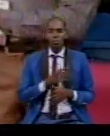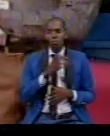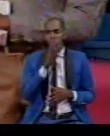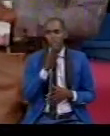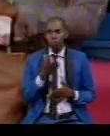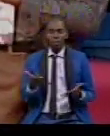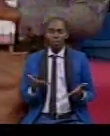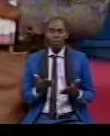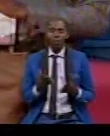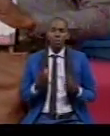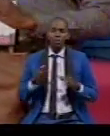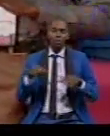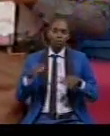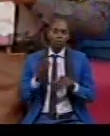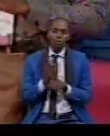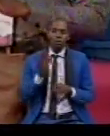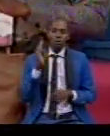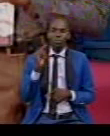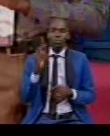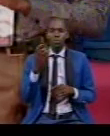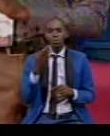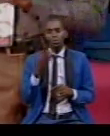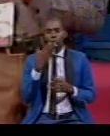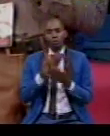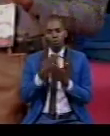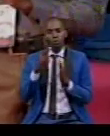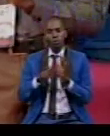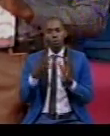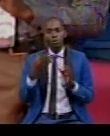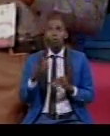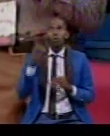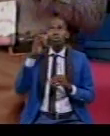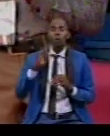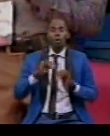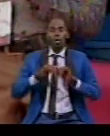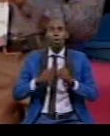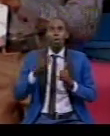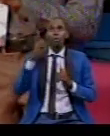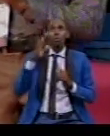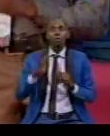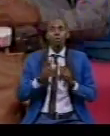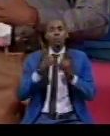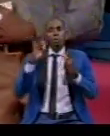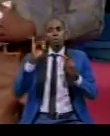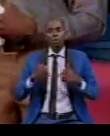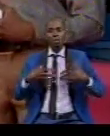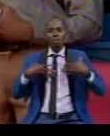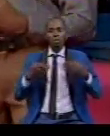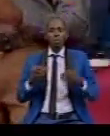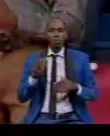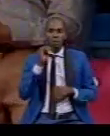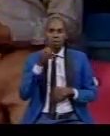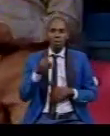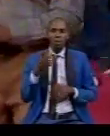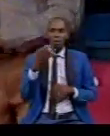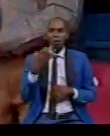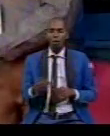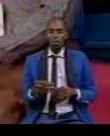Here I am. Here I am. I believe in the Lord. I make him my Lord now. Sin will not be my